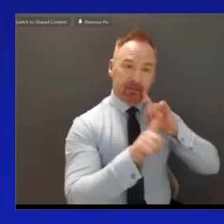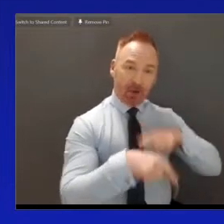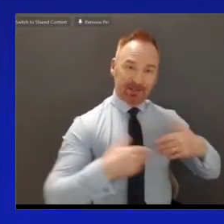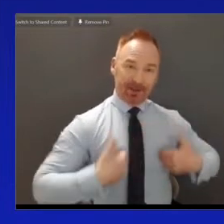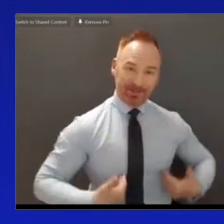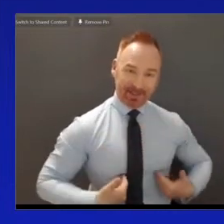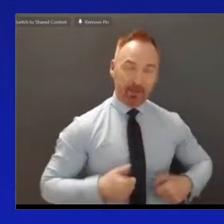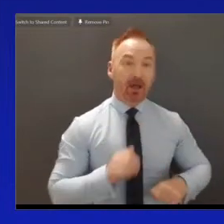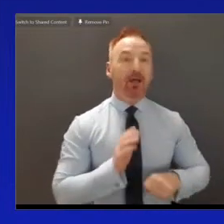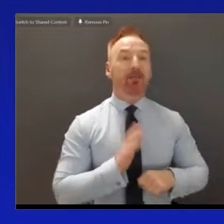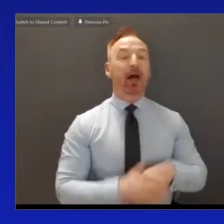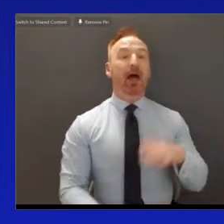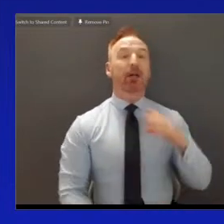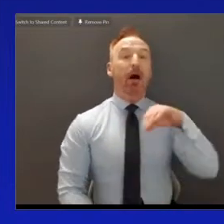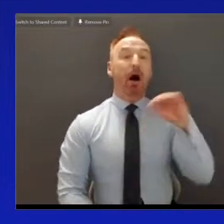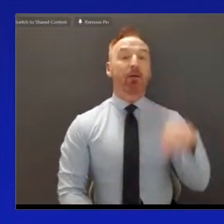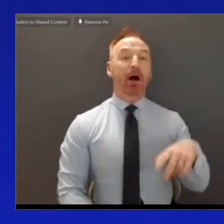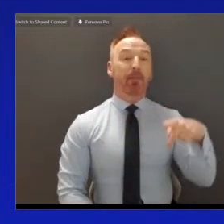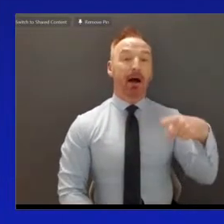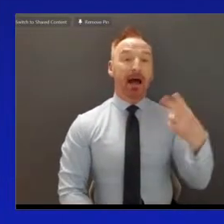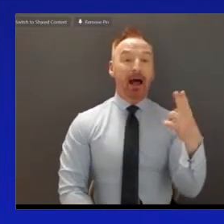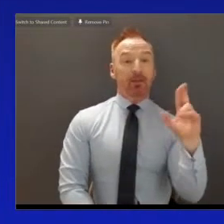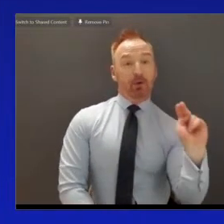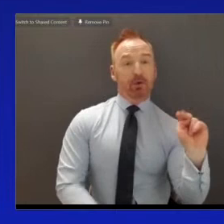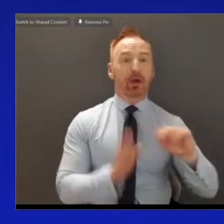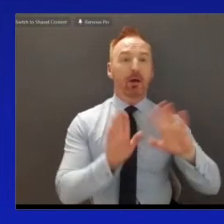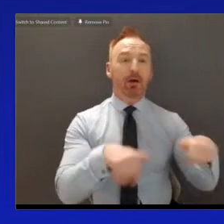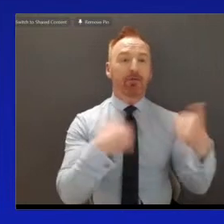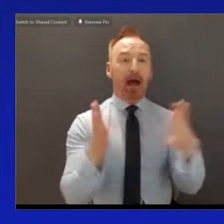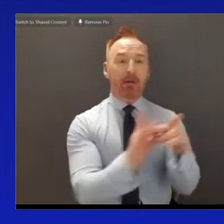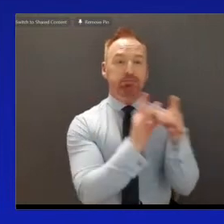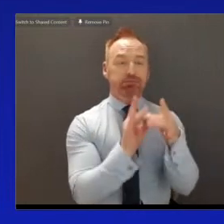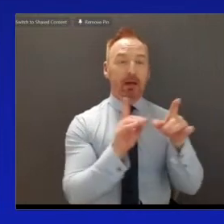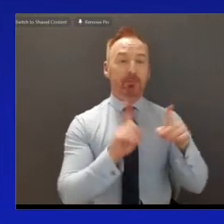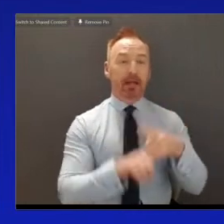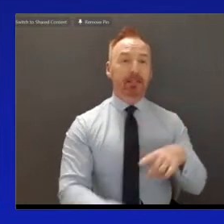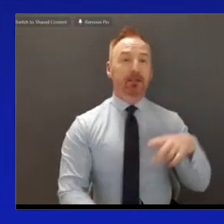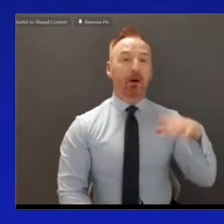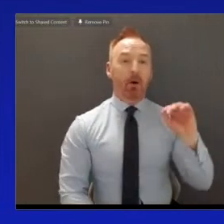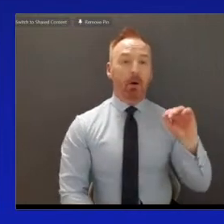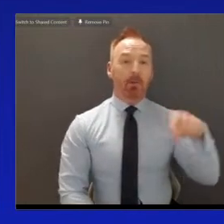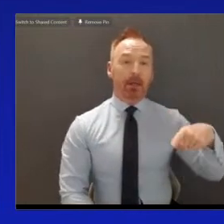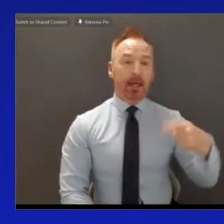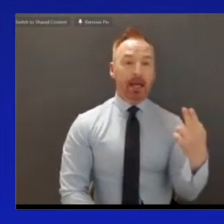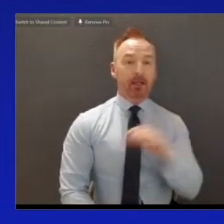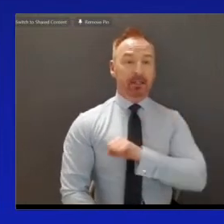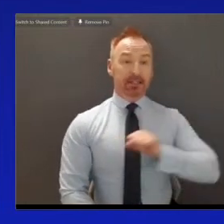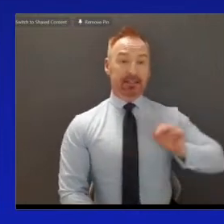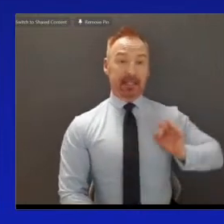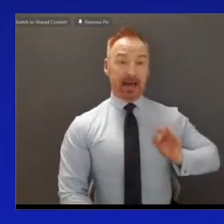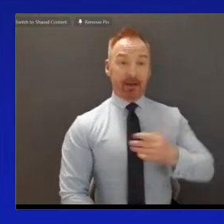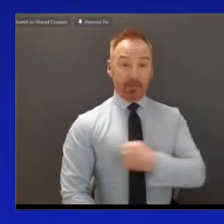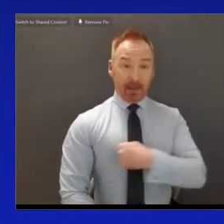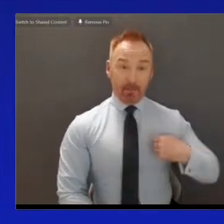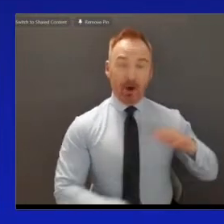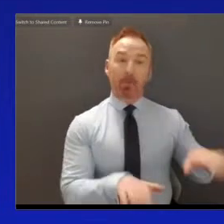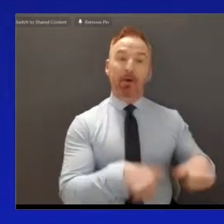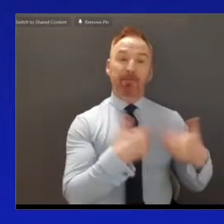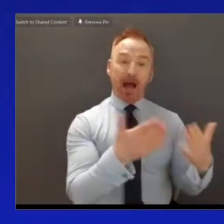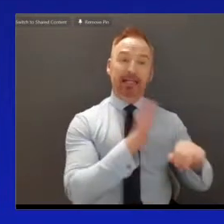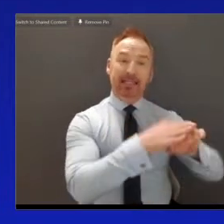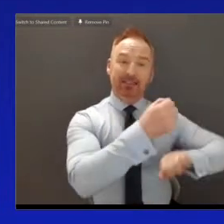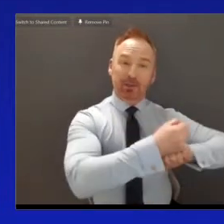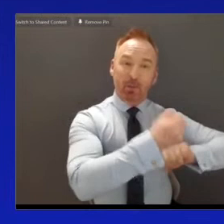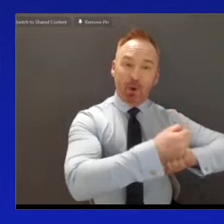nurse provides overall coordination, while the OPH staff member offers administrative support. Several of these teams have